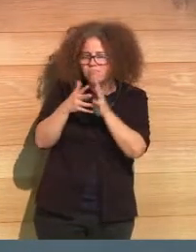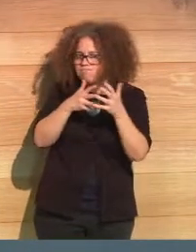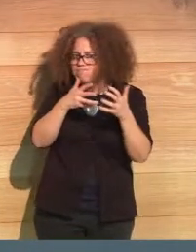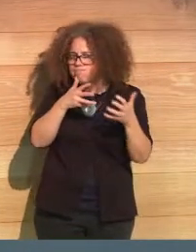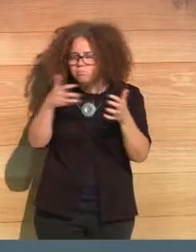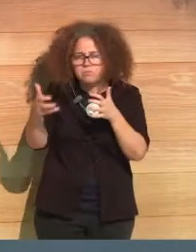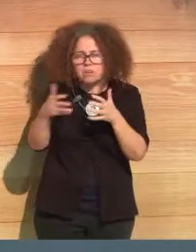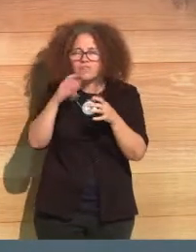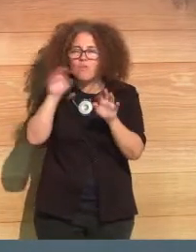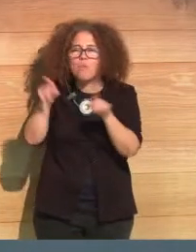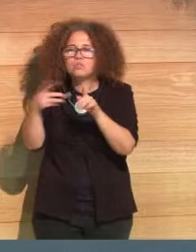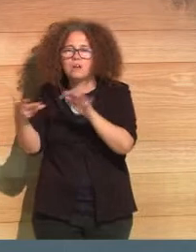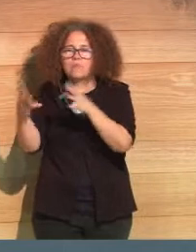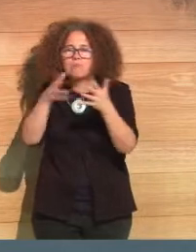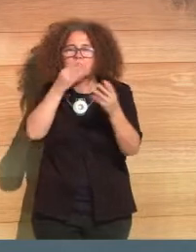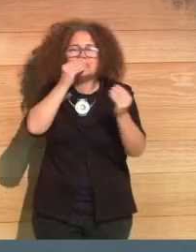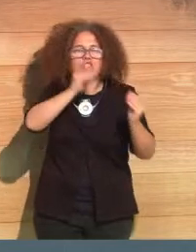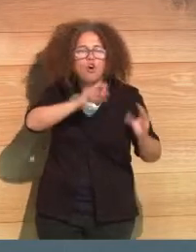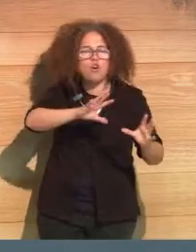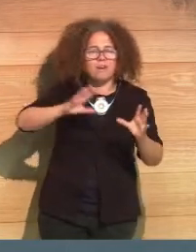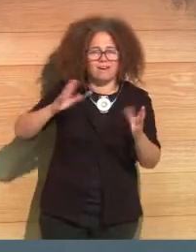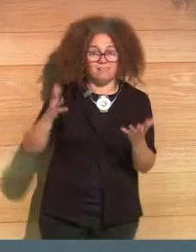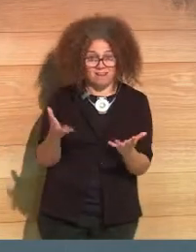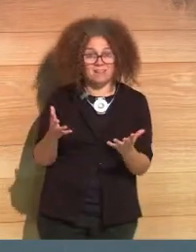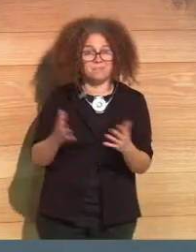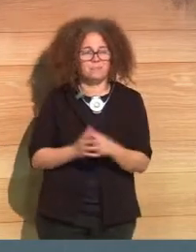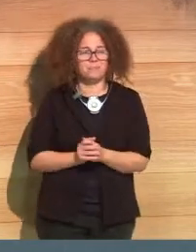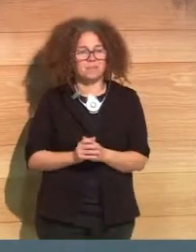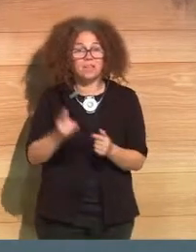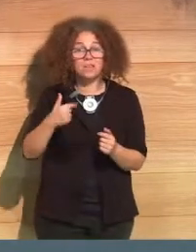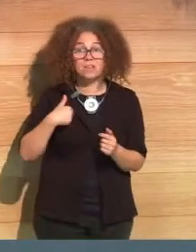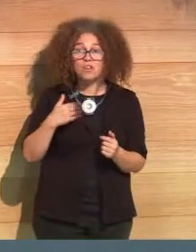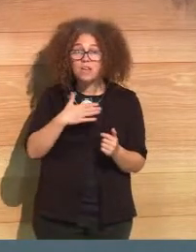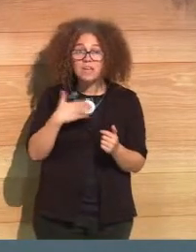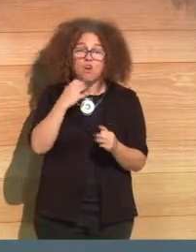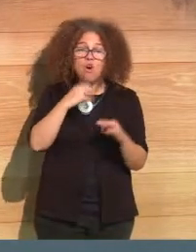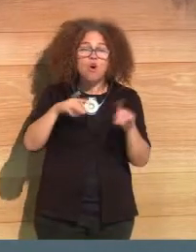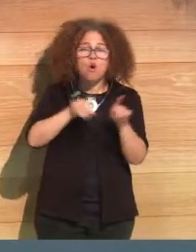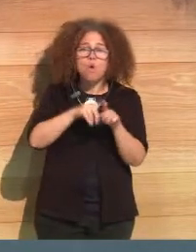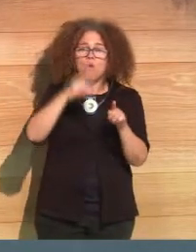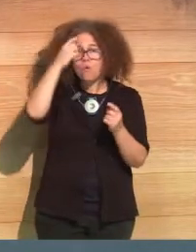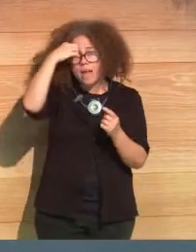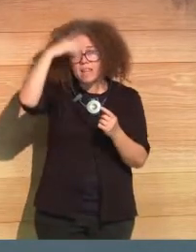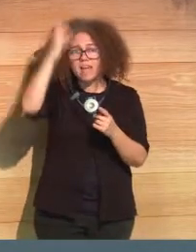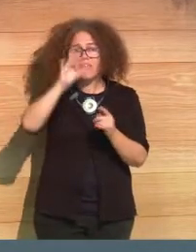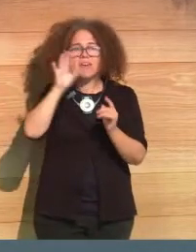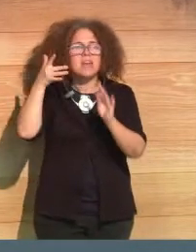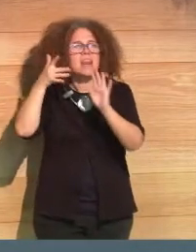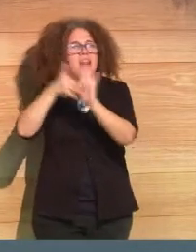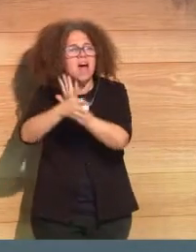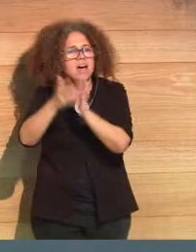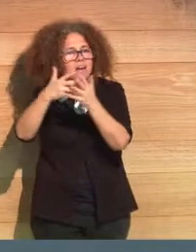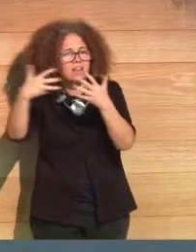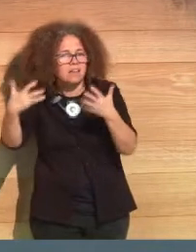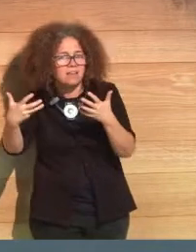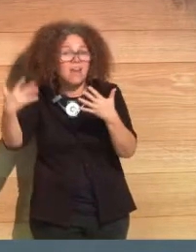and transitions and developments on that original idea of narrative that is embedded in the music, I